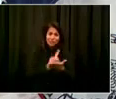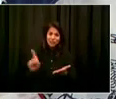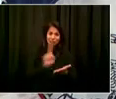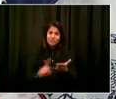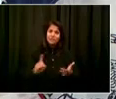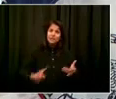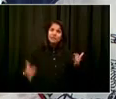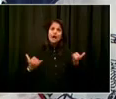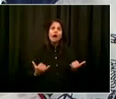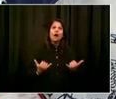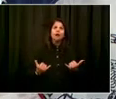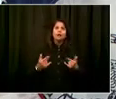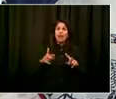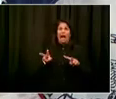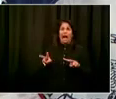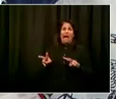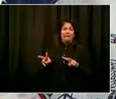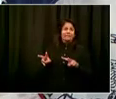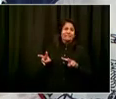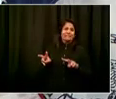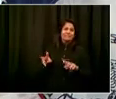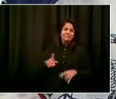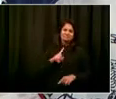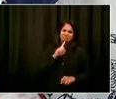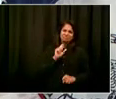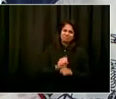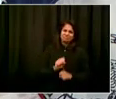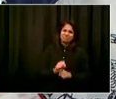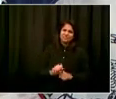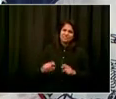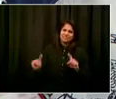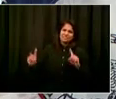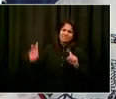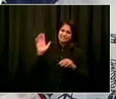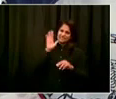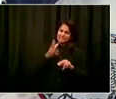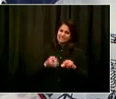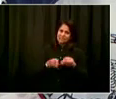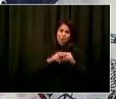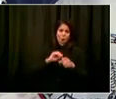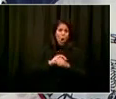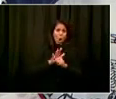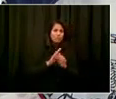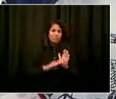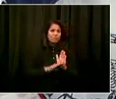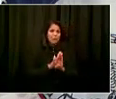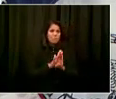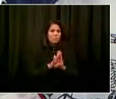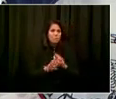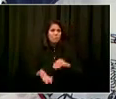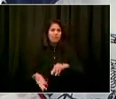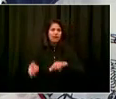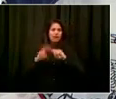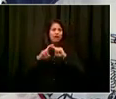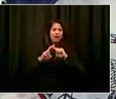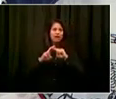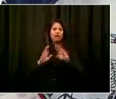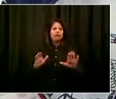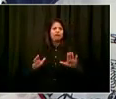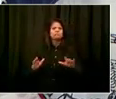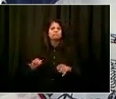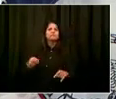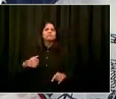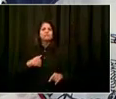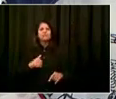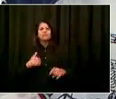this city. And that is dangerous. So we have one last chance to stop a second wave. It's as simple as this. This is my message to